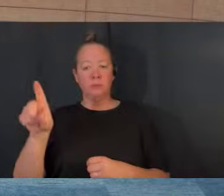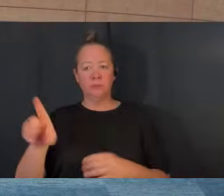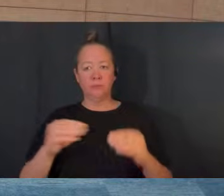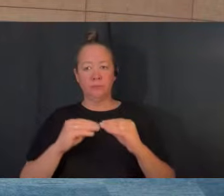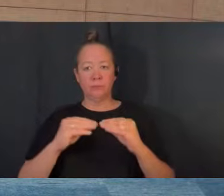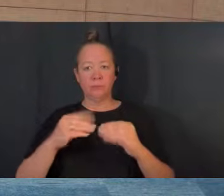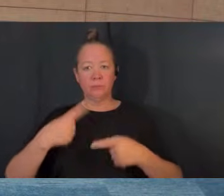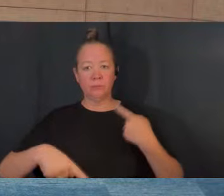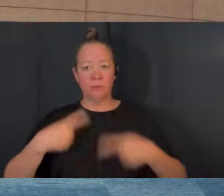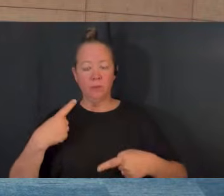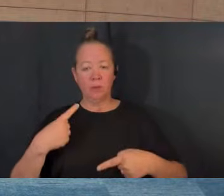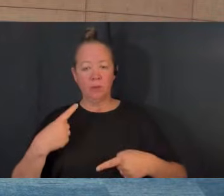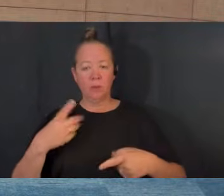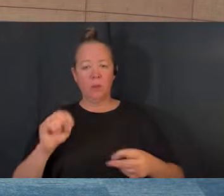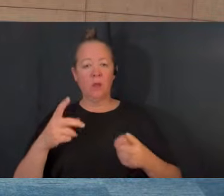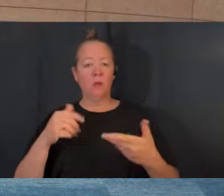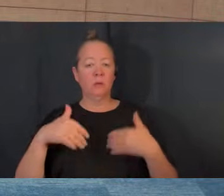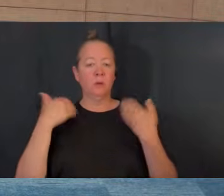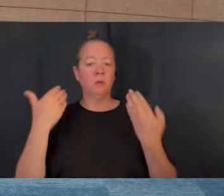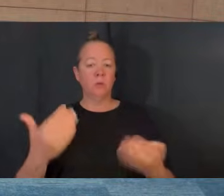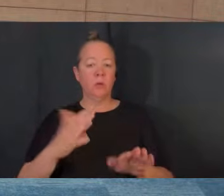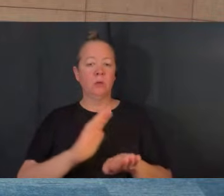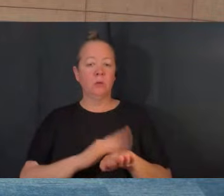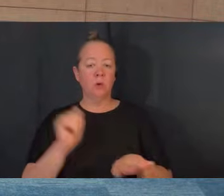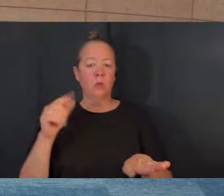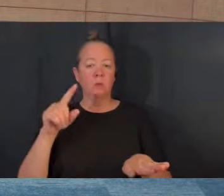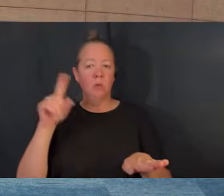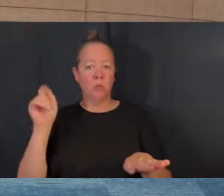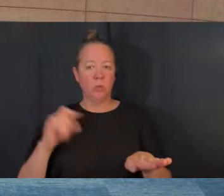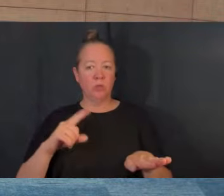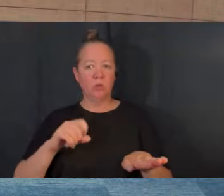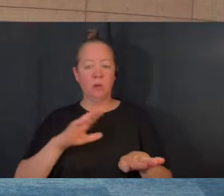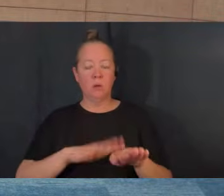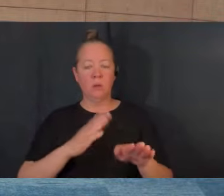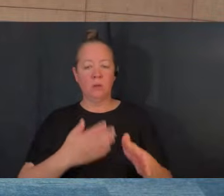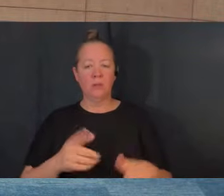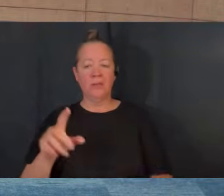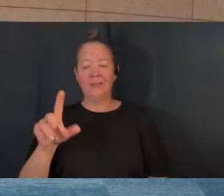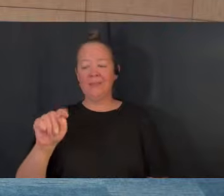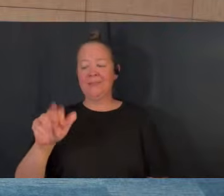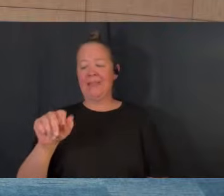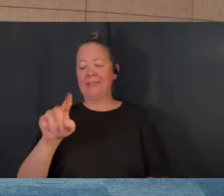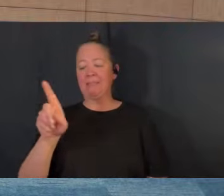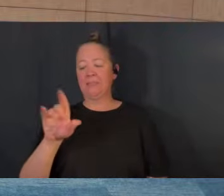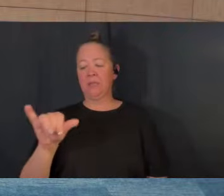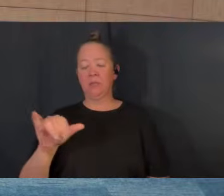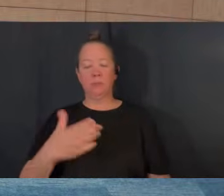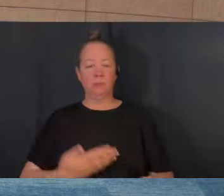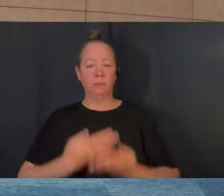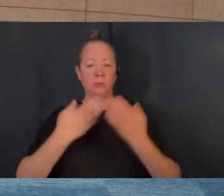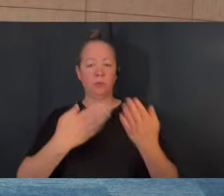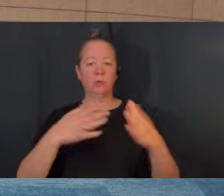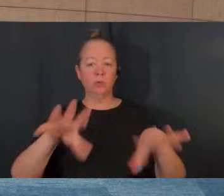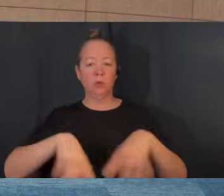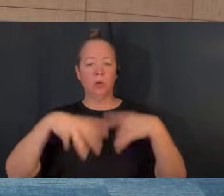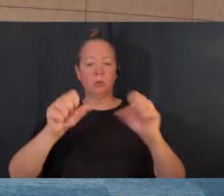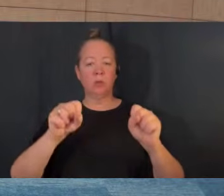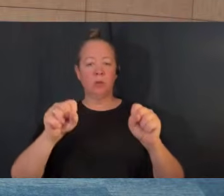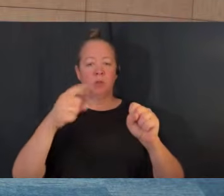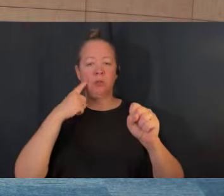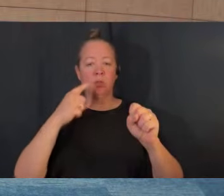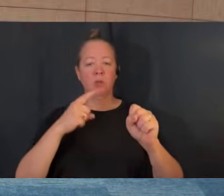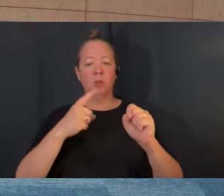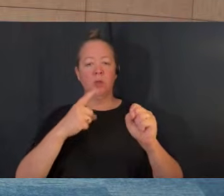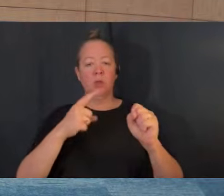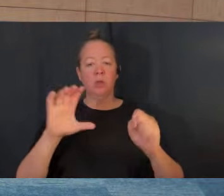Seeing none, I'll call the question on Councilmember Tanzi's motion to adopt Charter Amendment Resolution